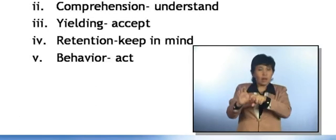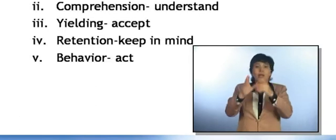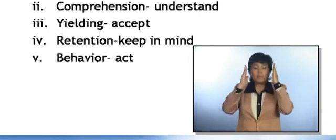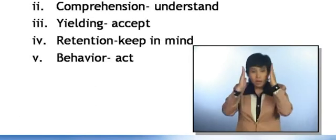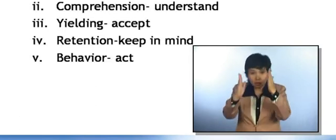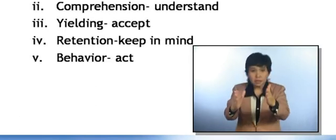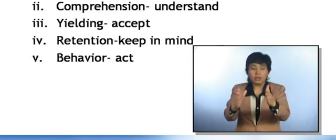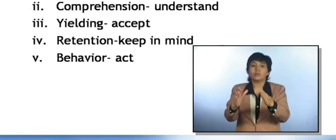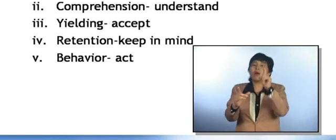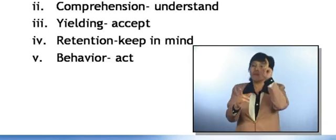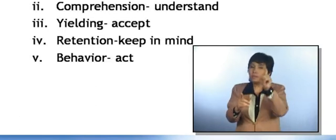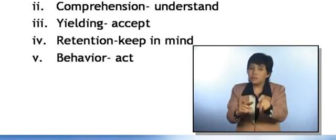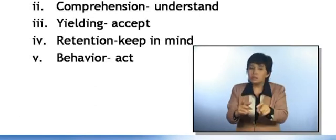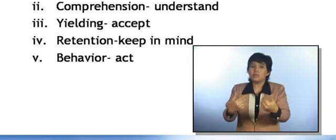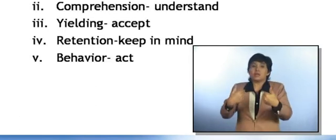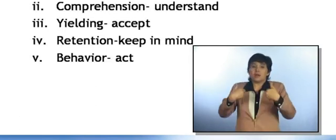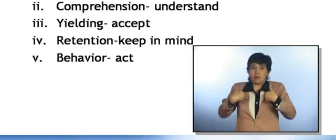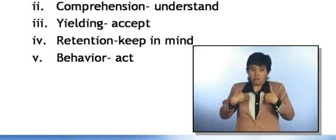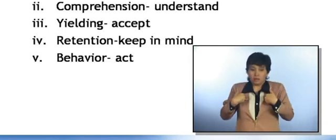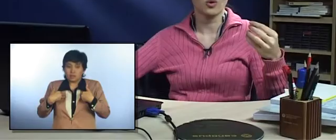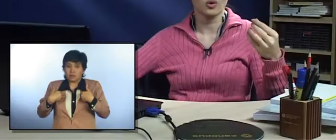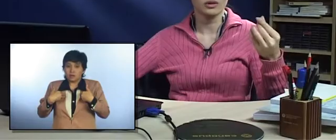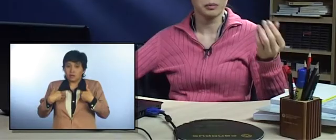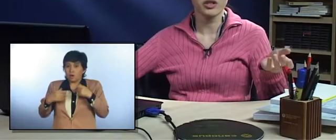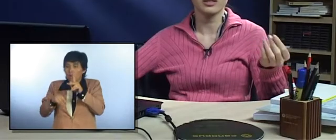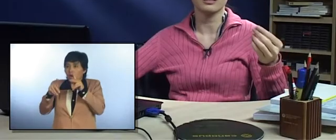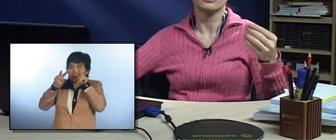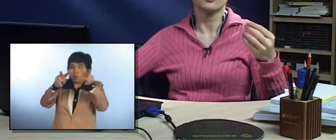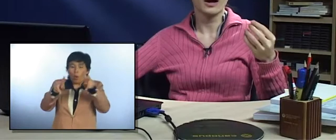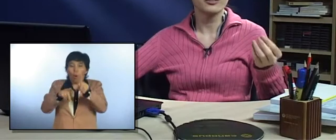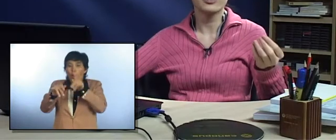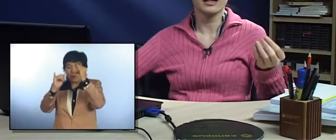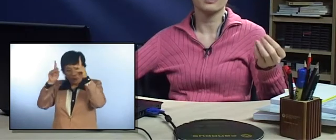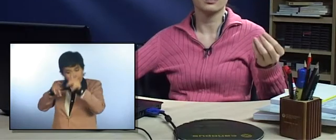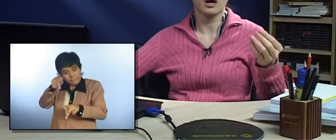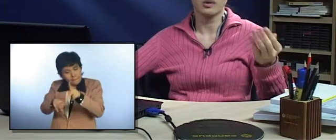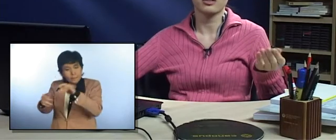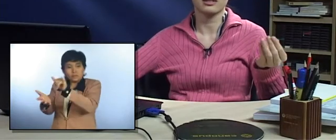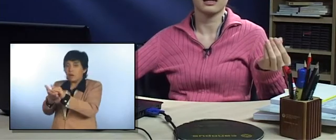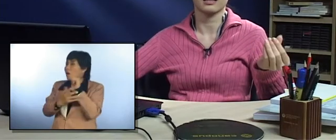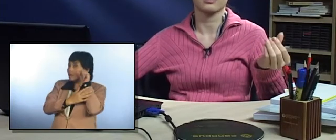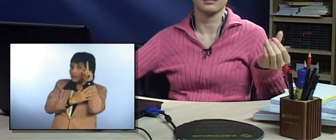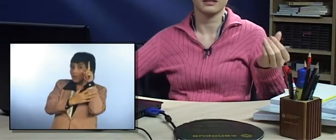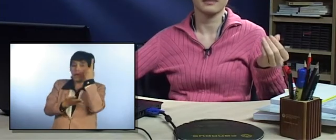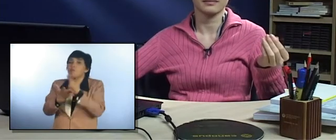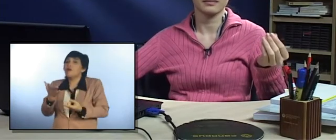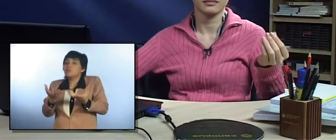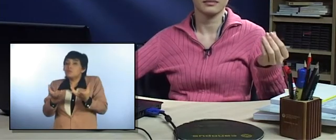you've got to have the audience or the person to understand what you're